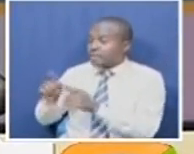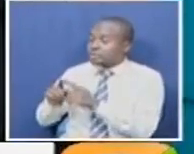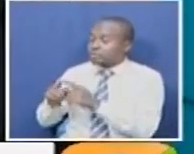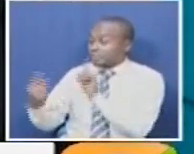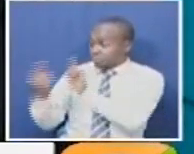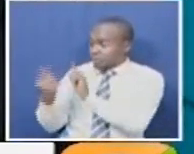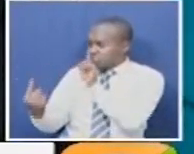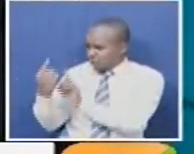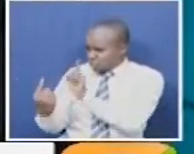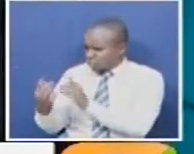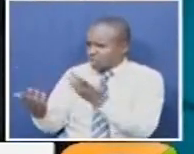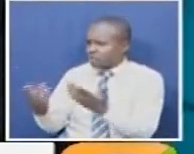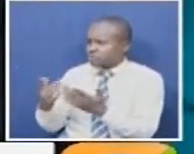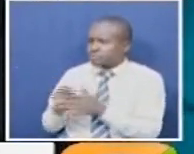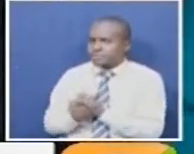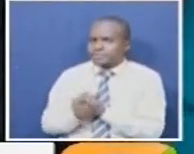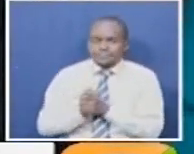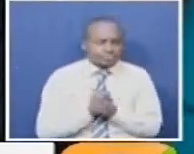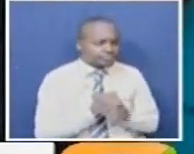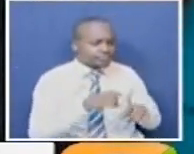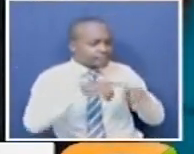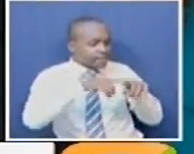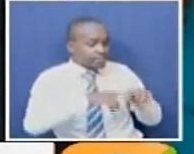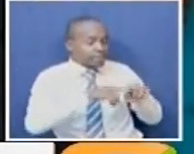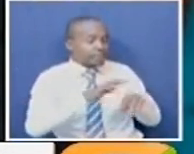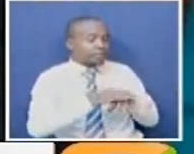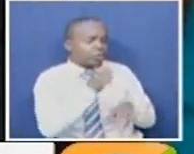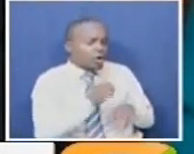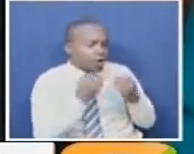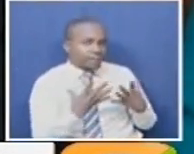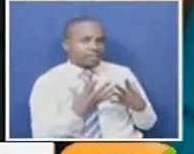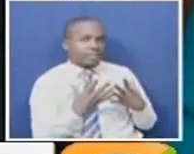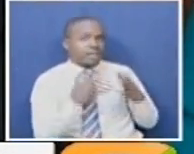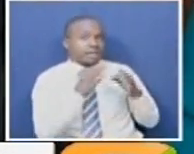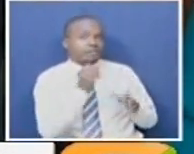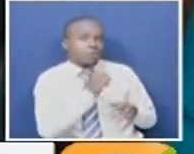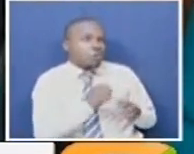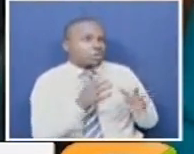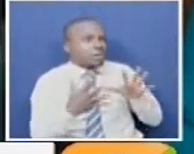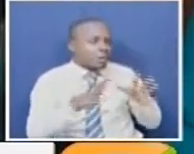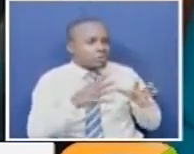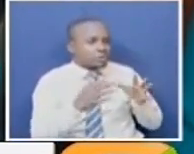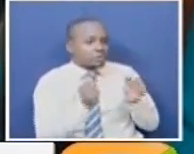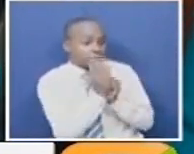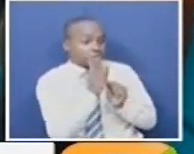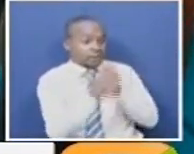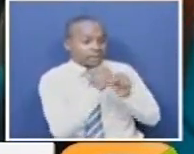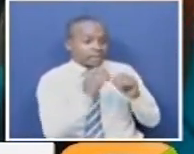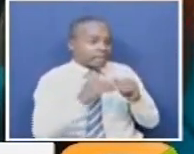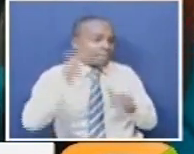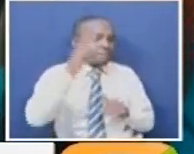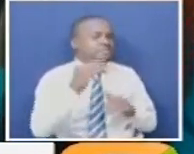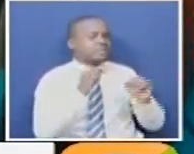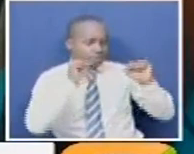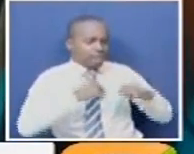instance, about what has been done to her or him? It depends on the age. The older the child, like around 14 onwards, they can.